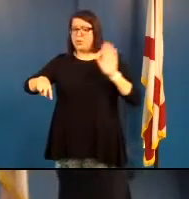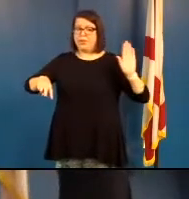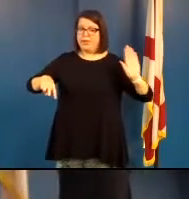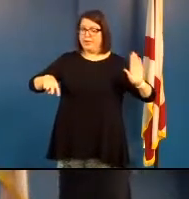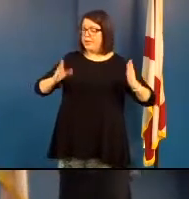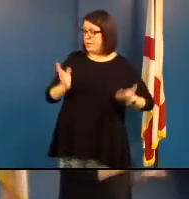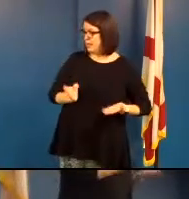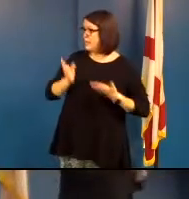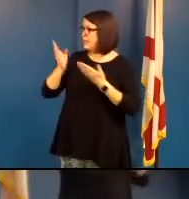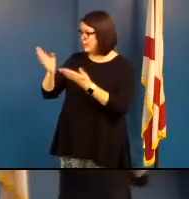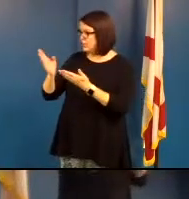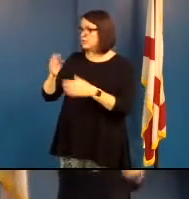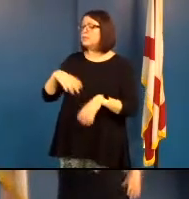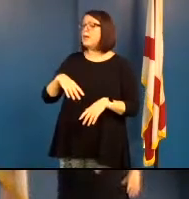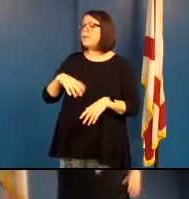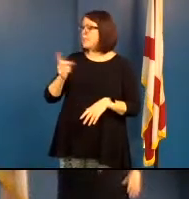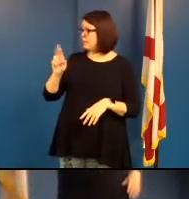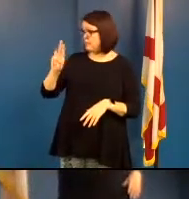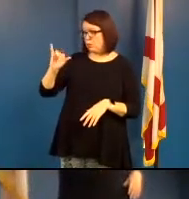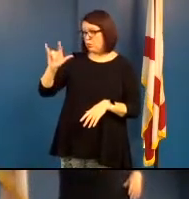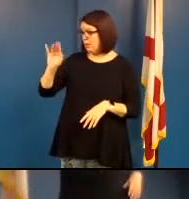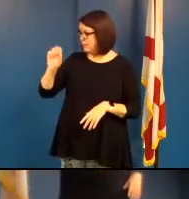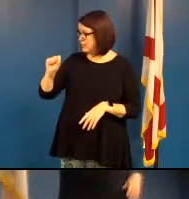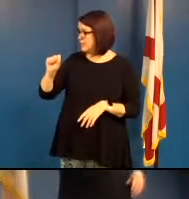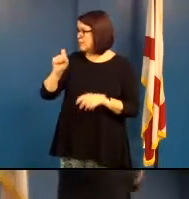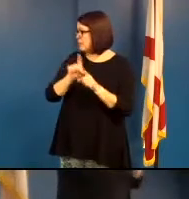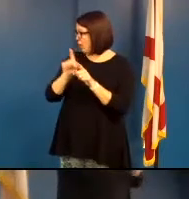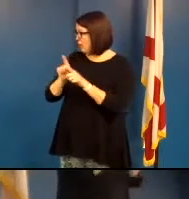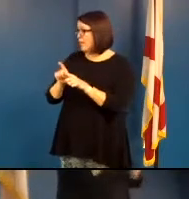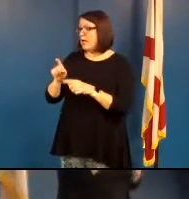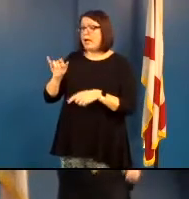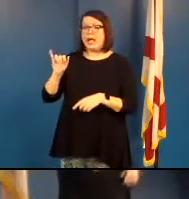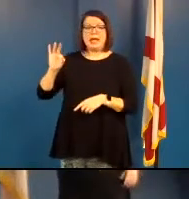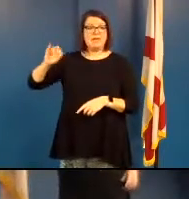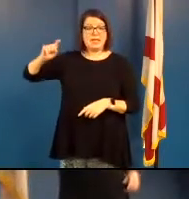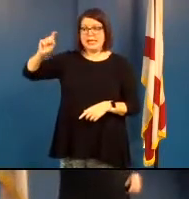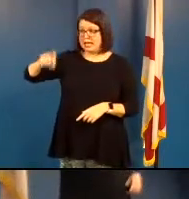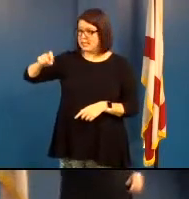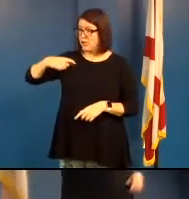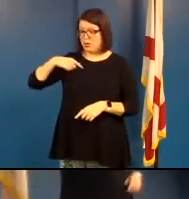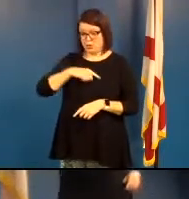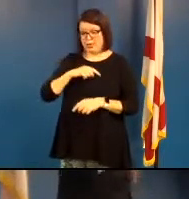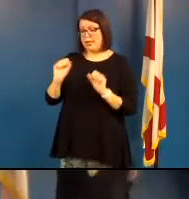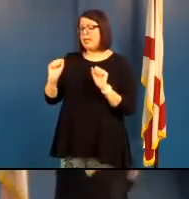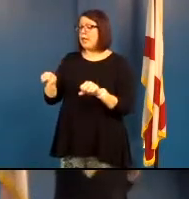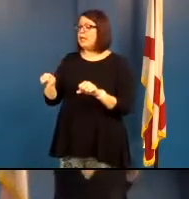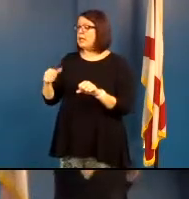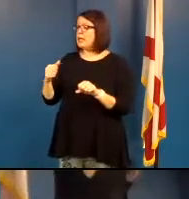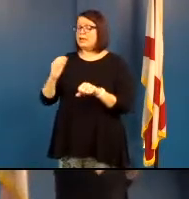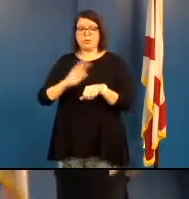of the team, Dr. Williams, and if necessary, we can have a